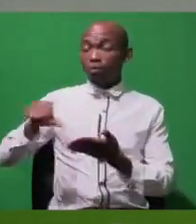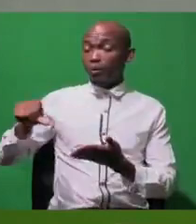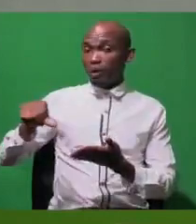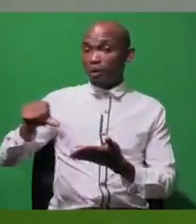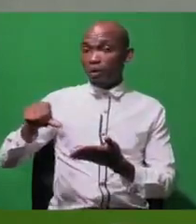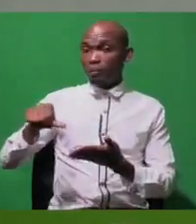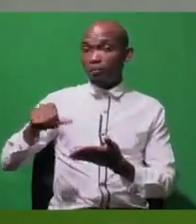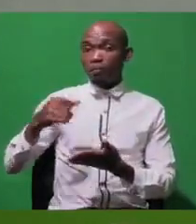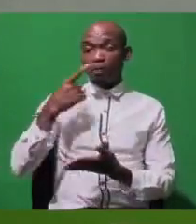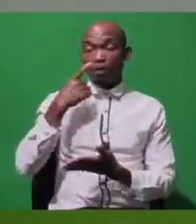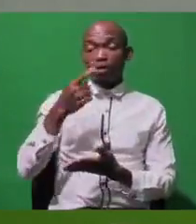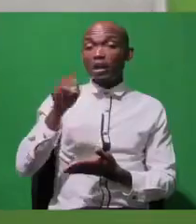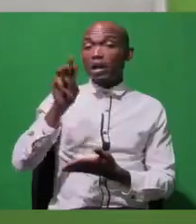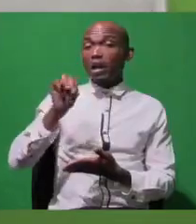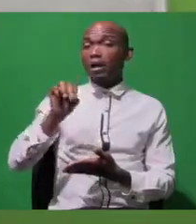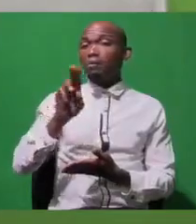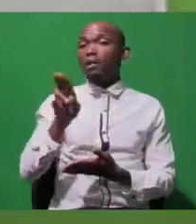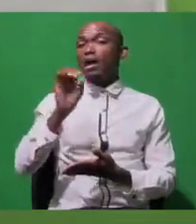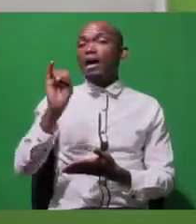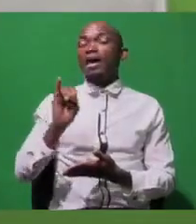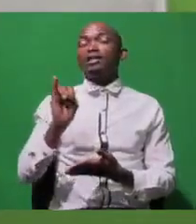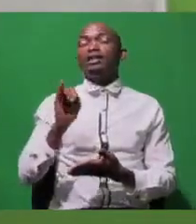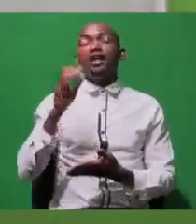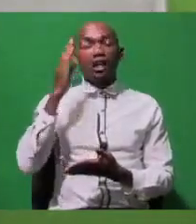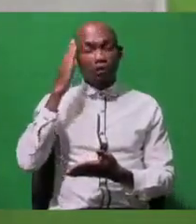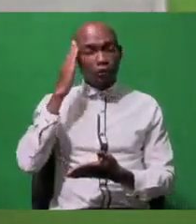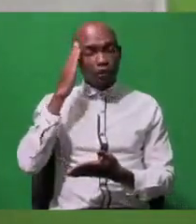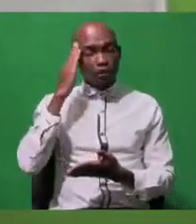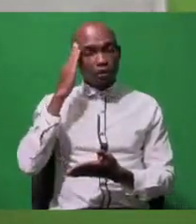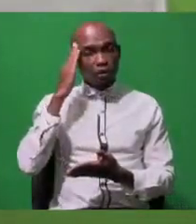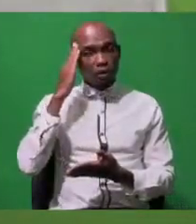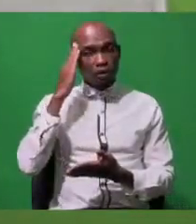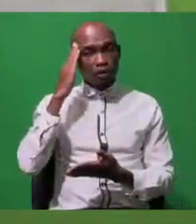Look, M. Haji. Oh, you know that